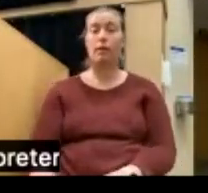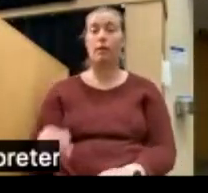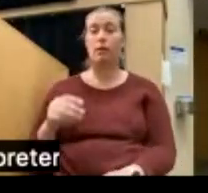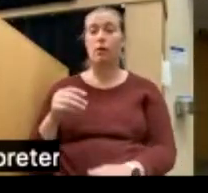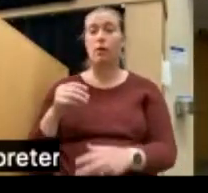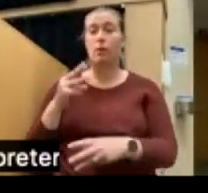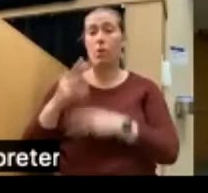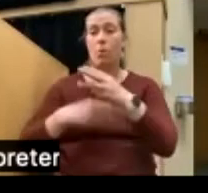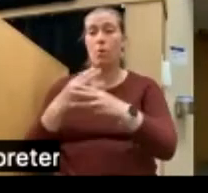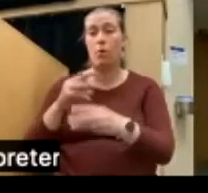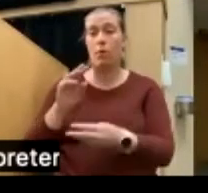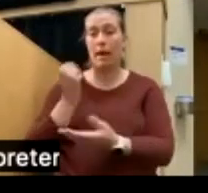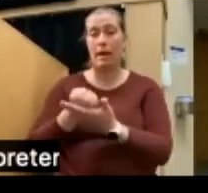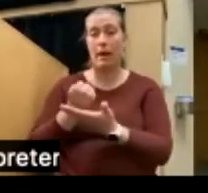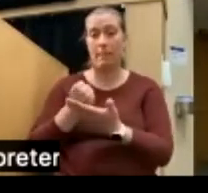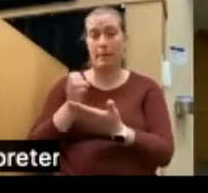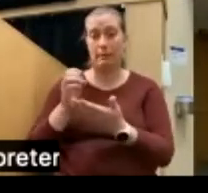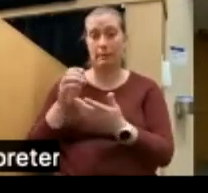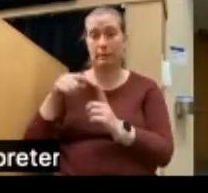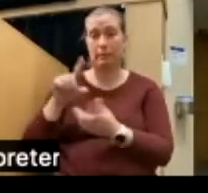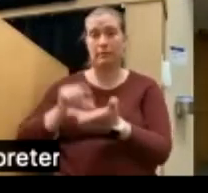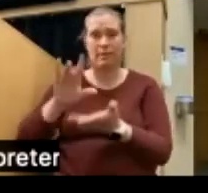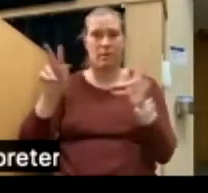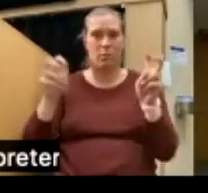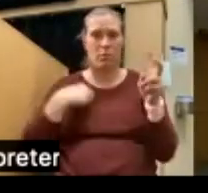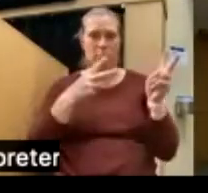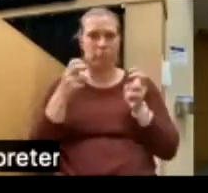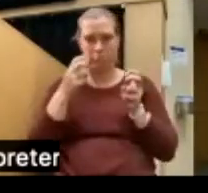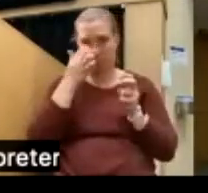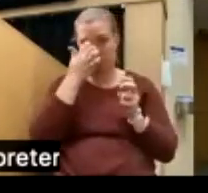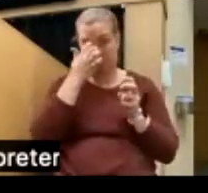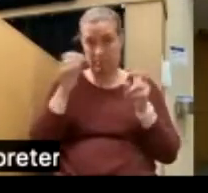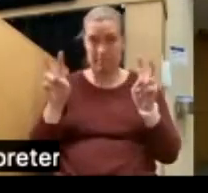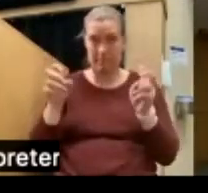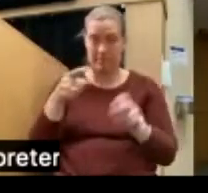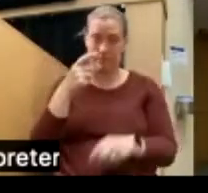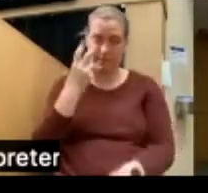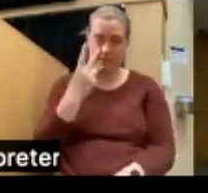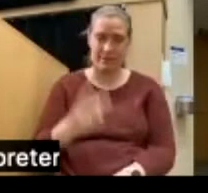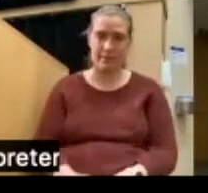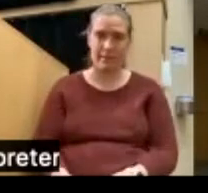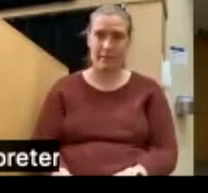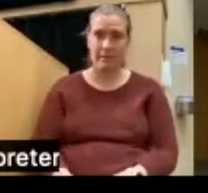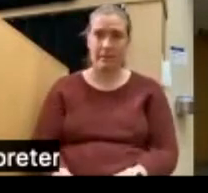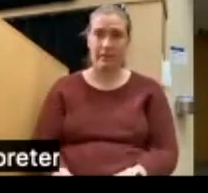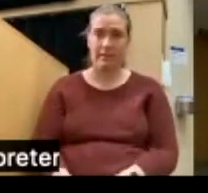Forum picked up this quote that I had said on a podcast. It says you can